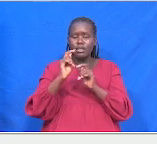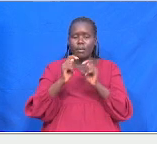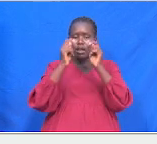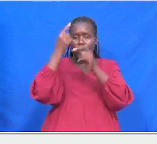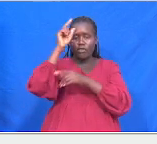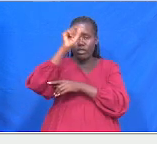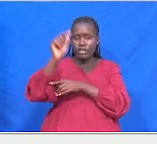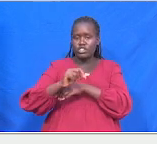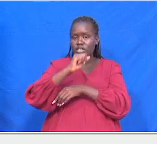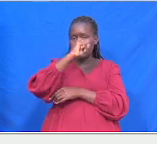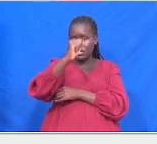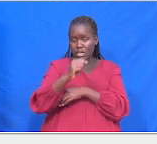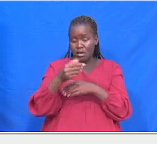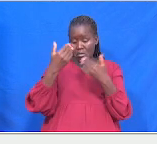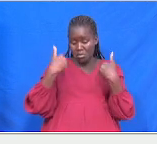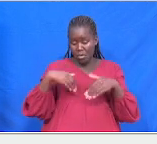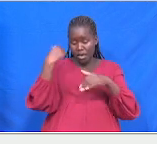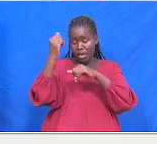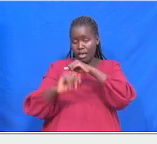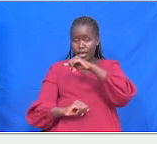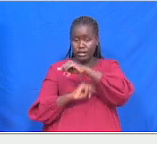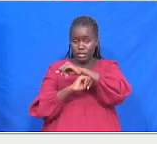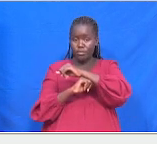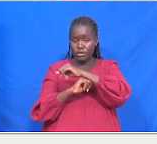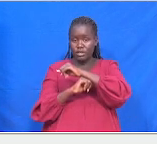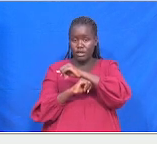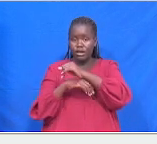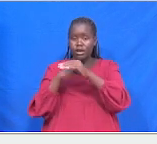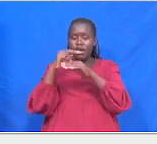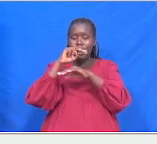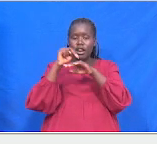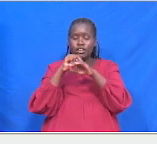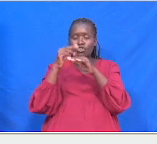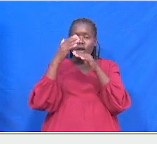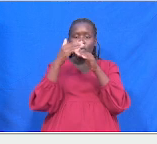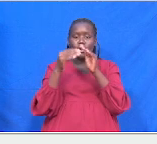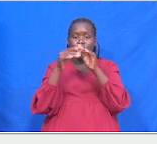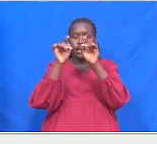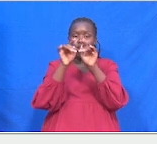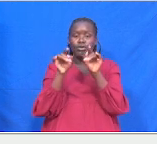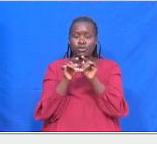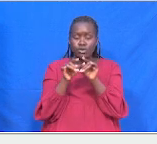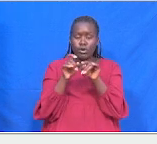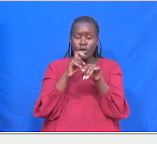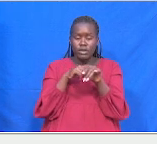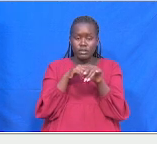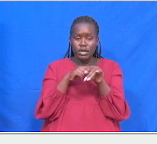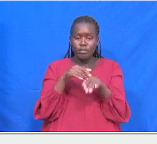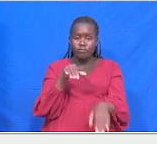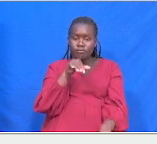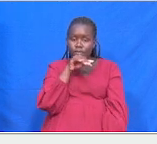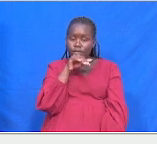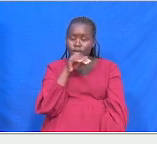is that I support coalition building. And even when the Honorable Raila Odinga